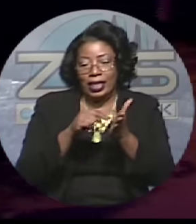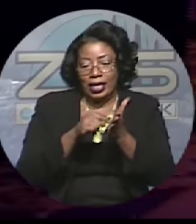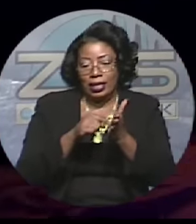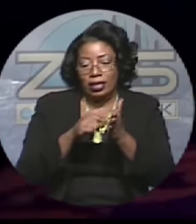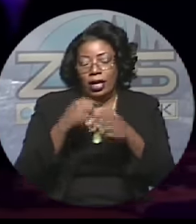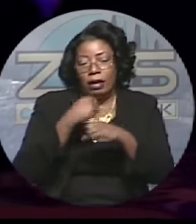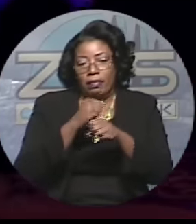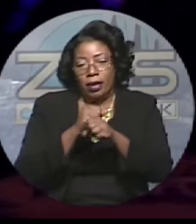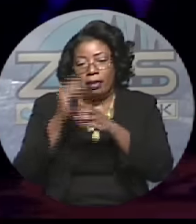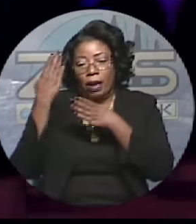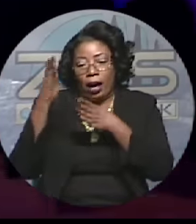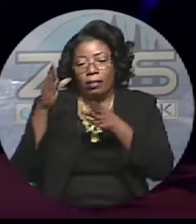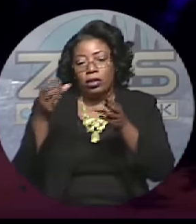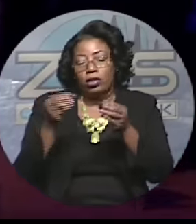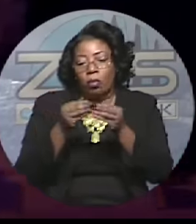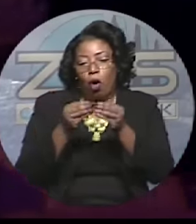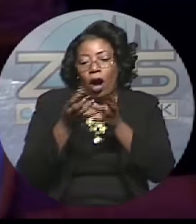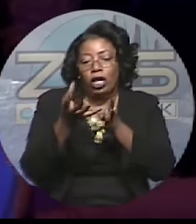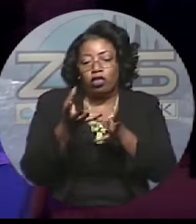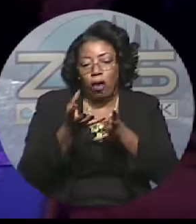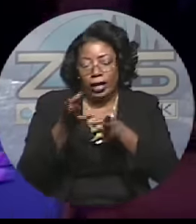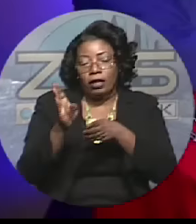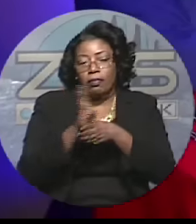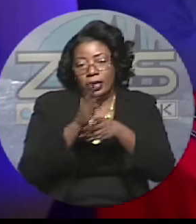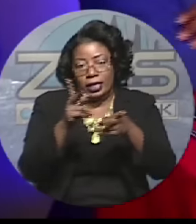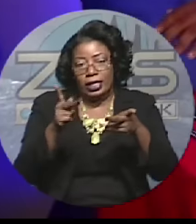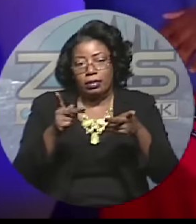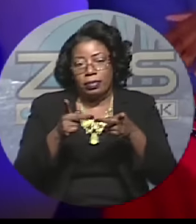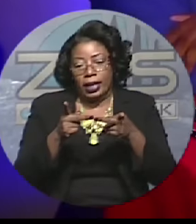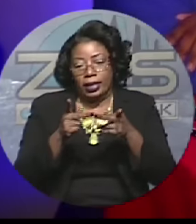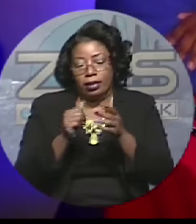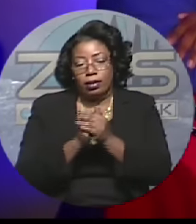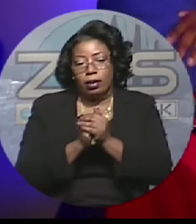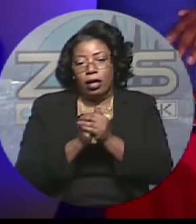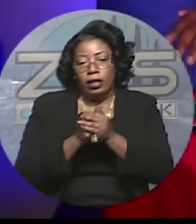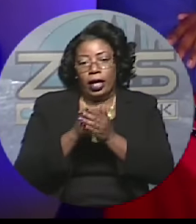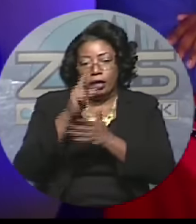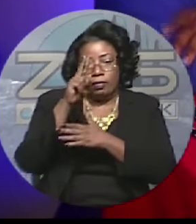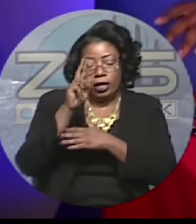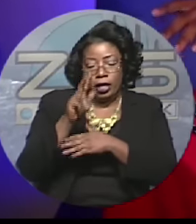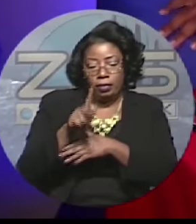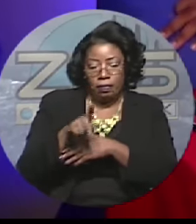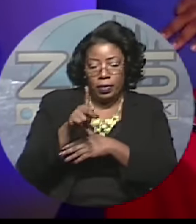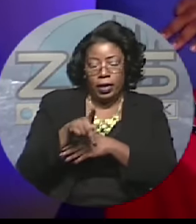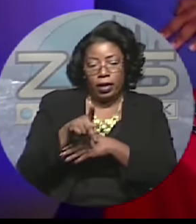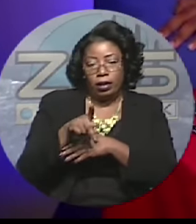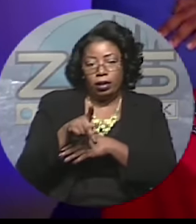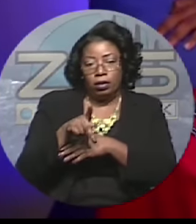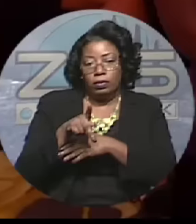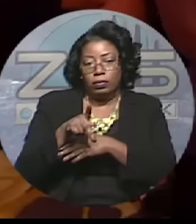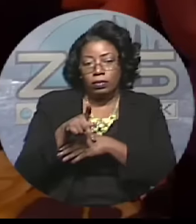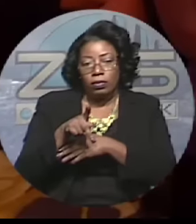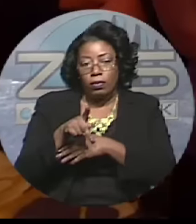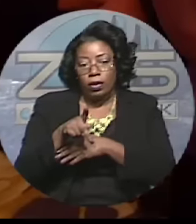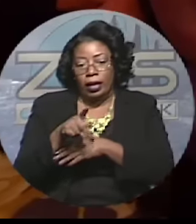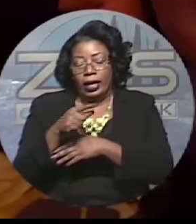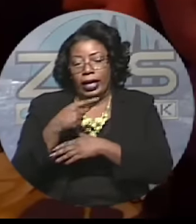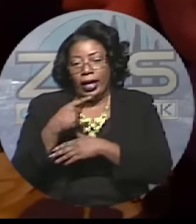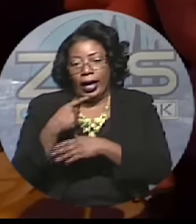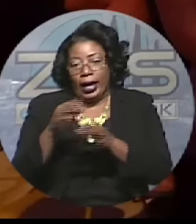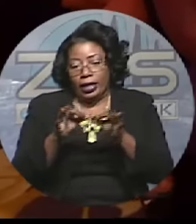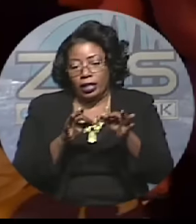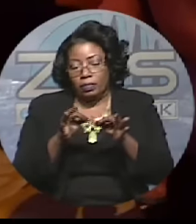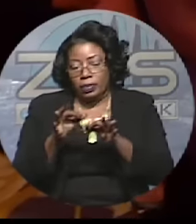the Bahamas a more attractive business hub. Carlisle Roberts, BTC's Vice President of Strategic Solutions and Enterprise, explained